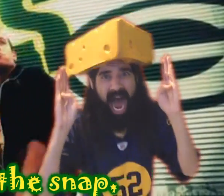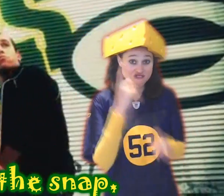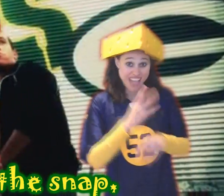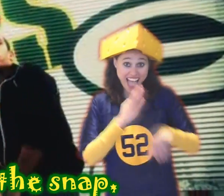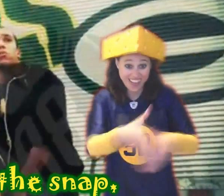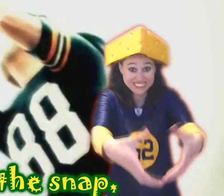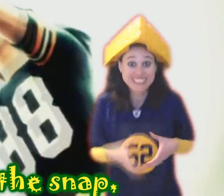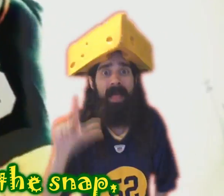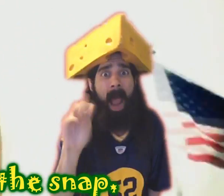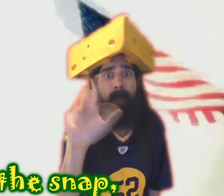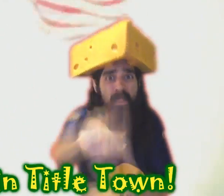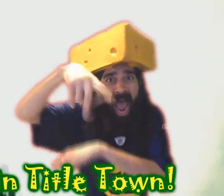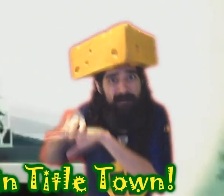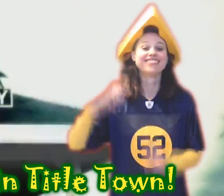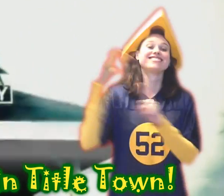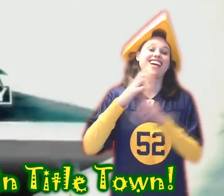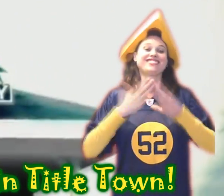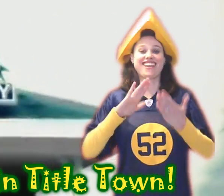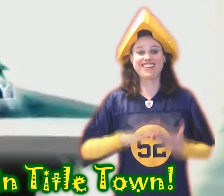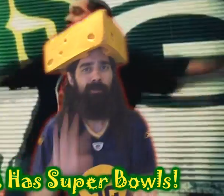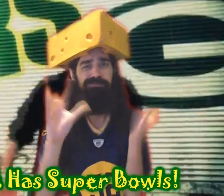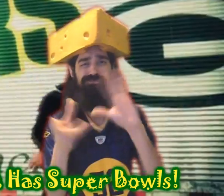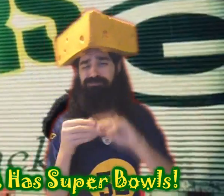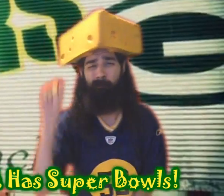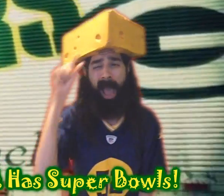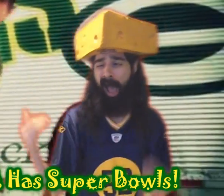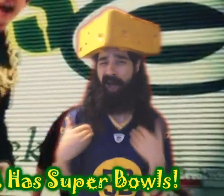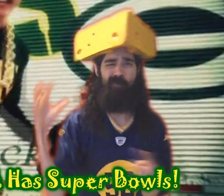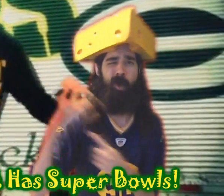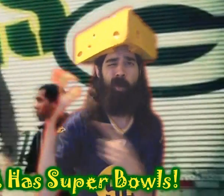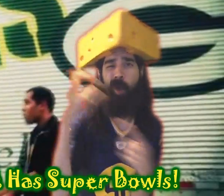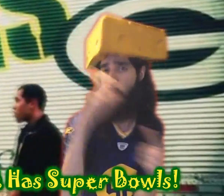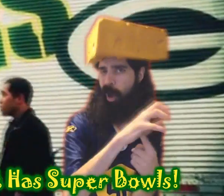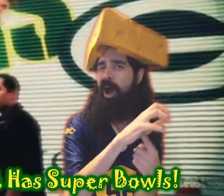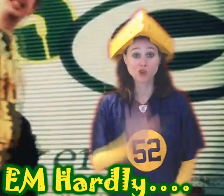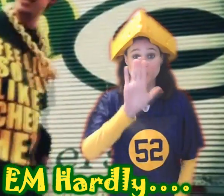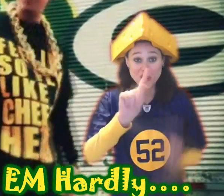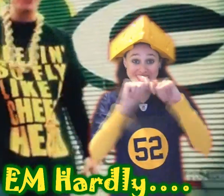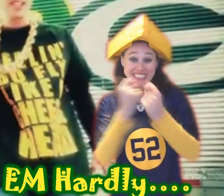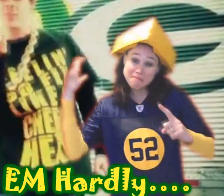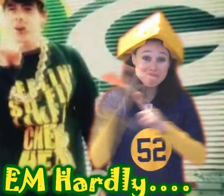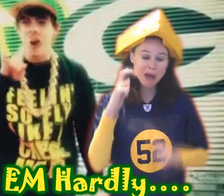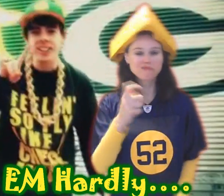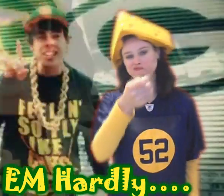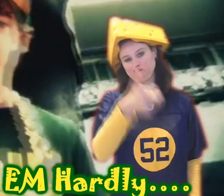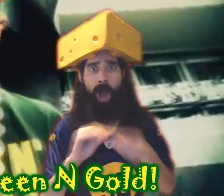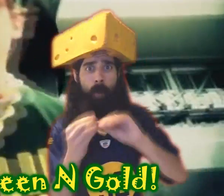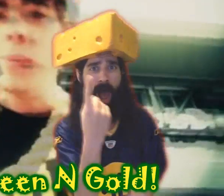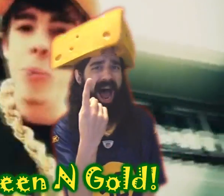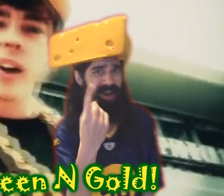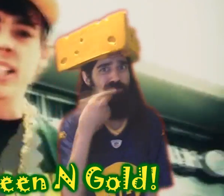Downtown, right after the snap, Lambo leaping title town. Final round, the pack in Super Bowls. Your team gets them